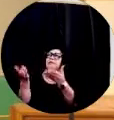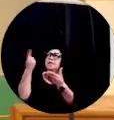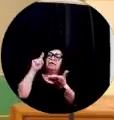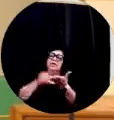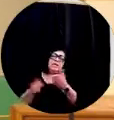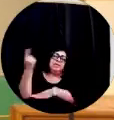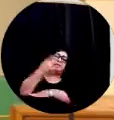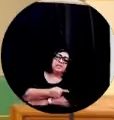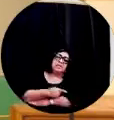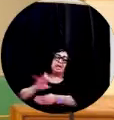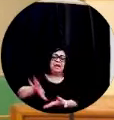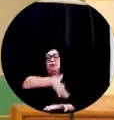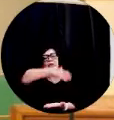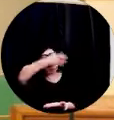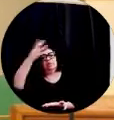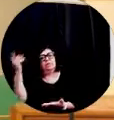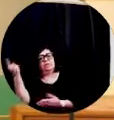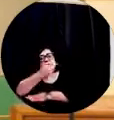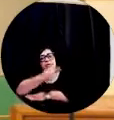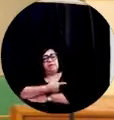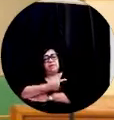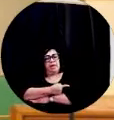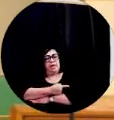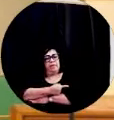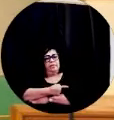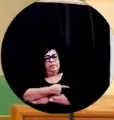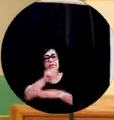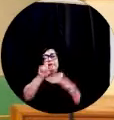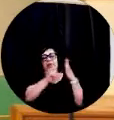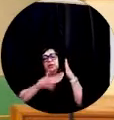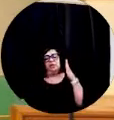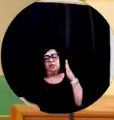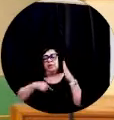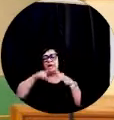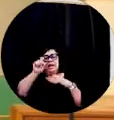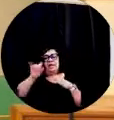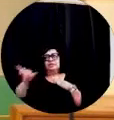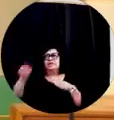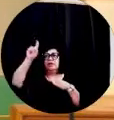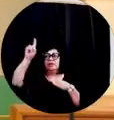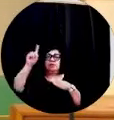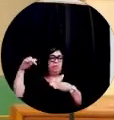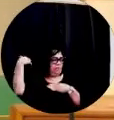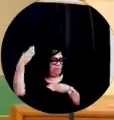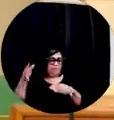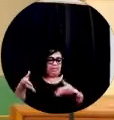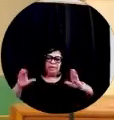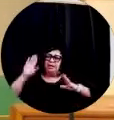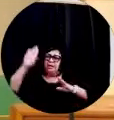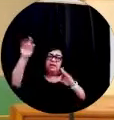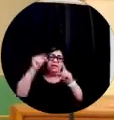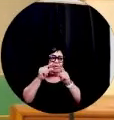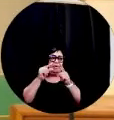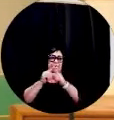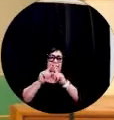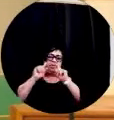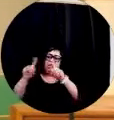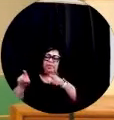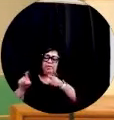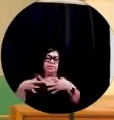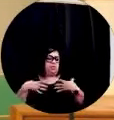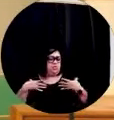an amazing day in your name, Lord. Lord, I just ask that you would allow your word to go out strong and